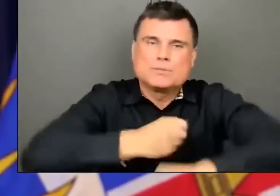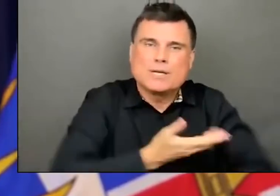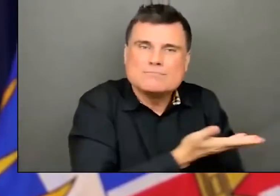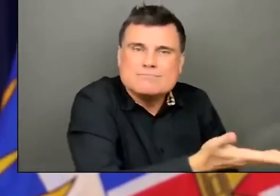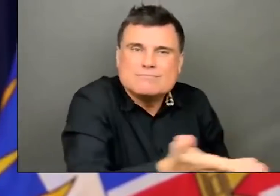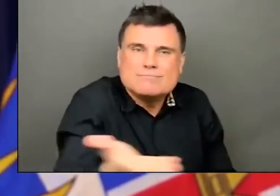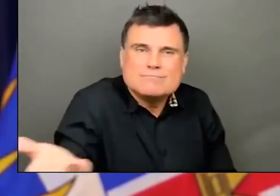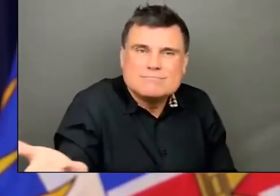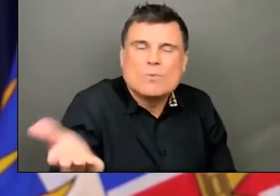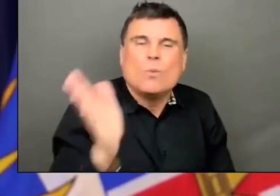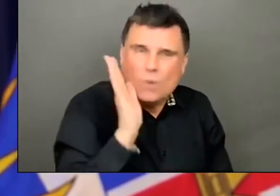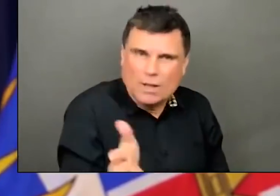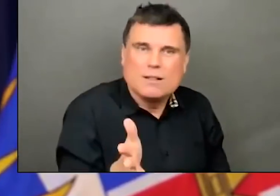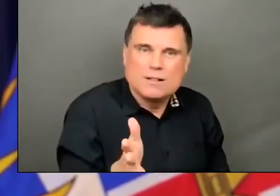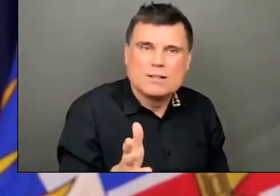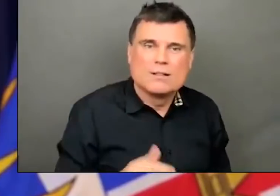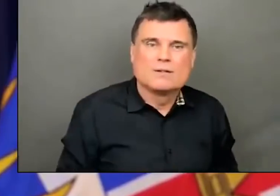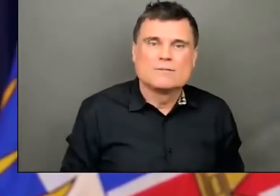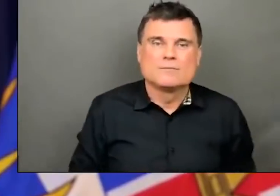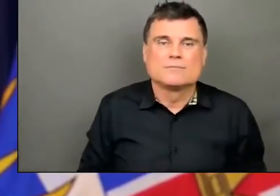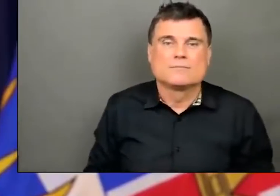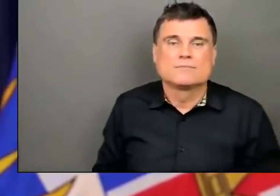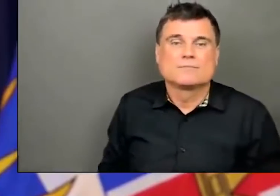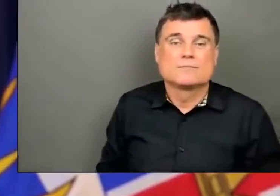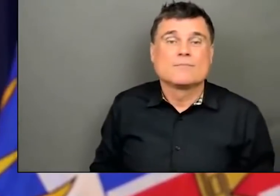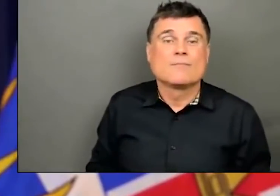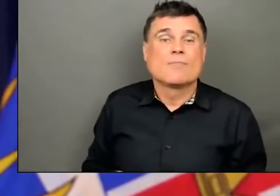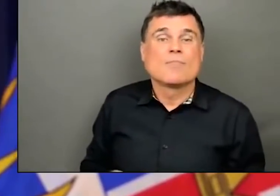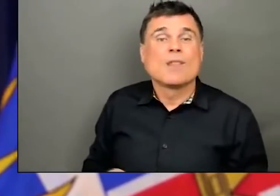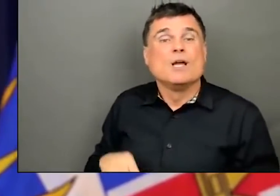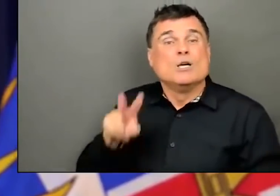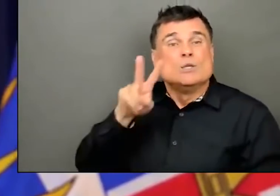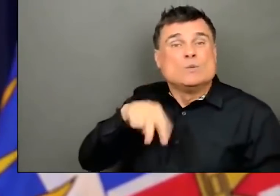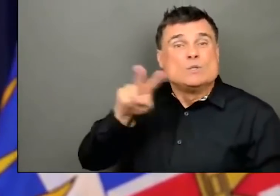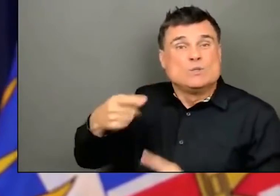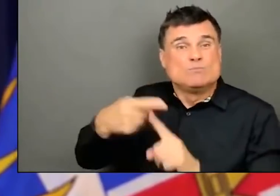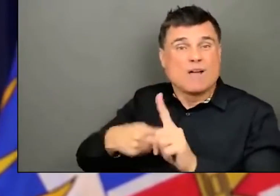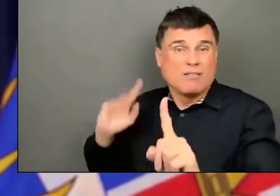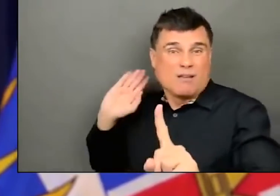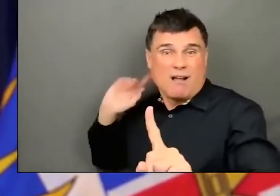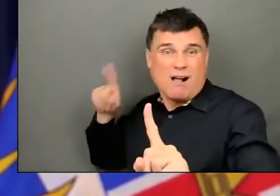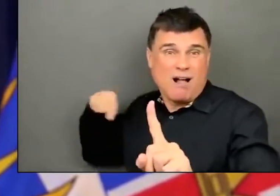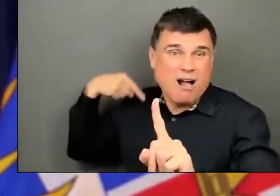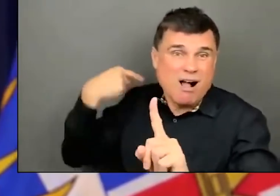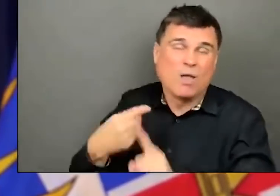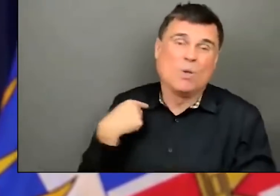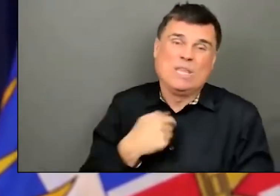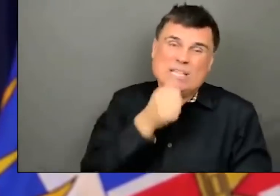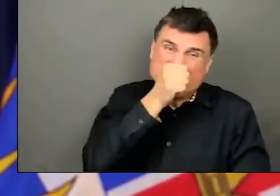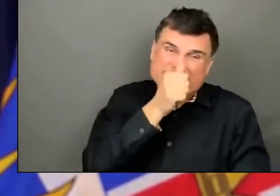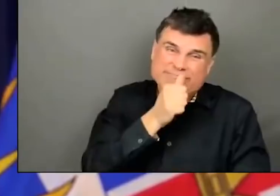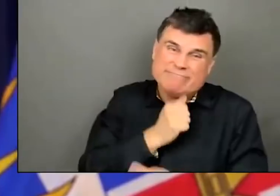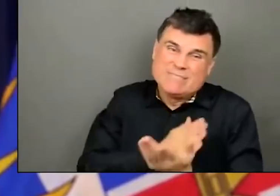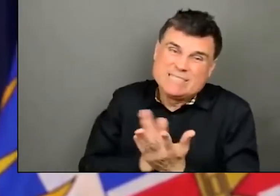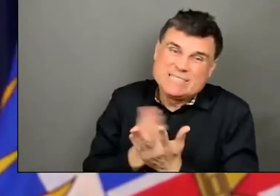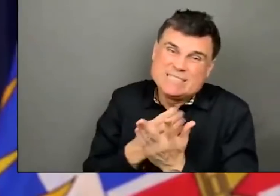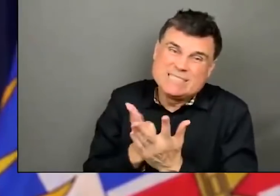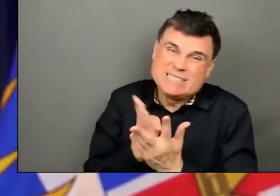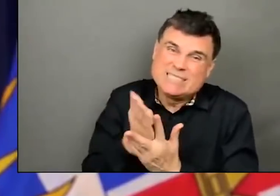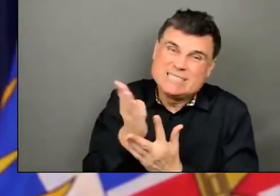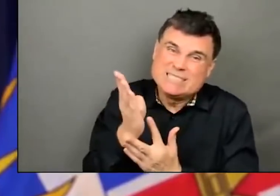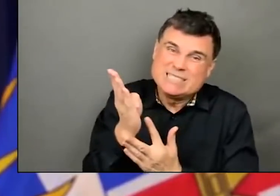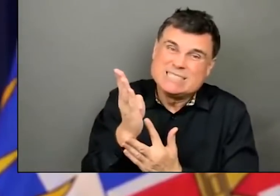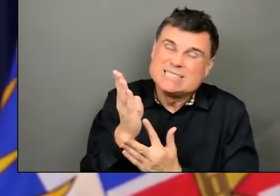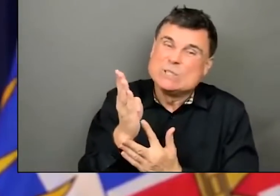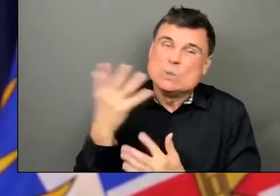months, and we have felt the impacts of COVID-19. It is doing these things now that help us get back to those important